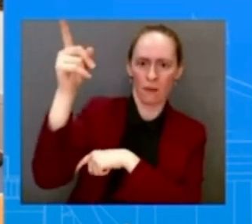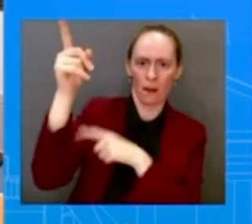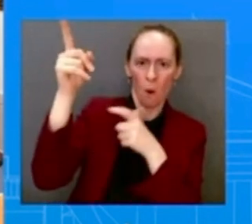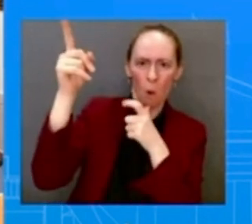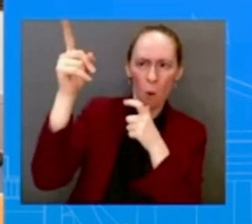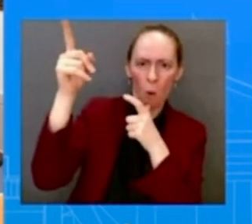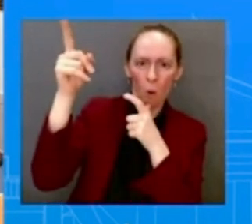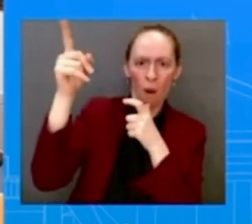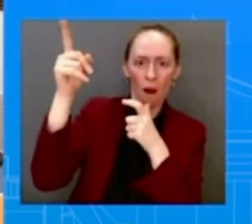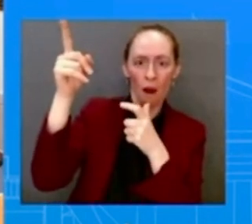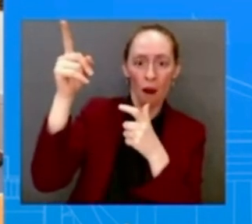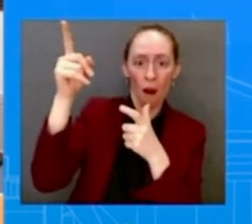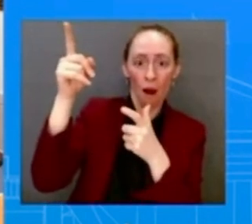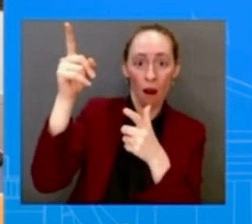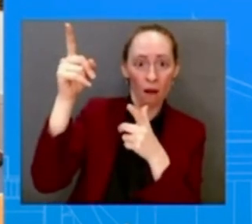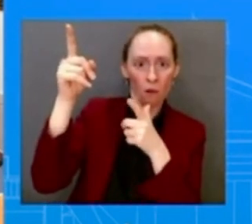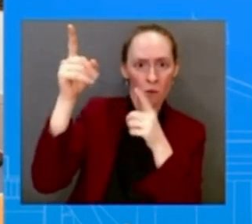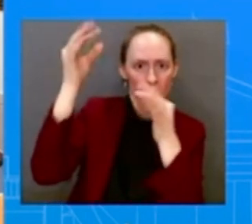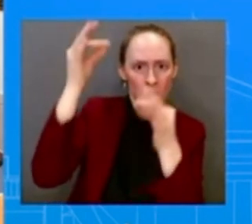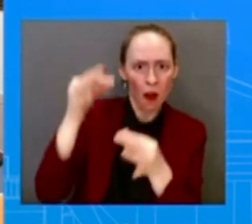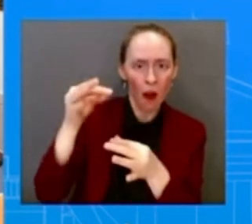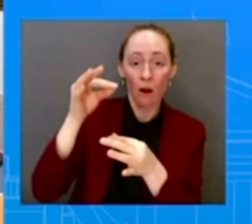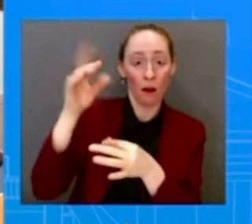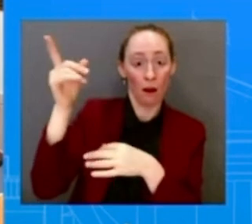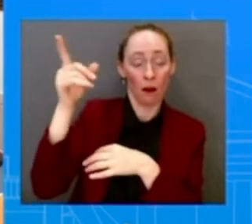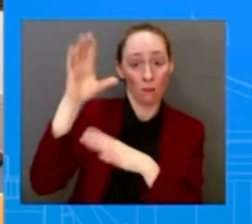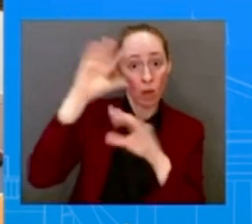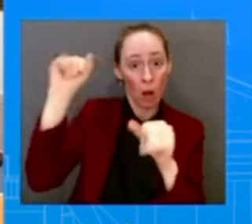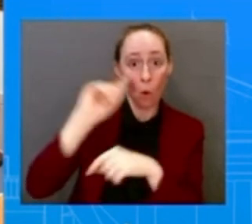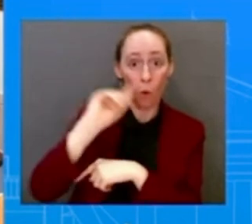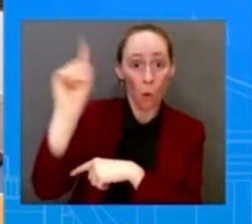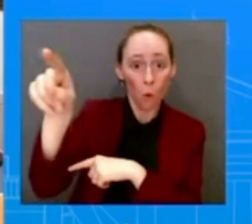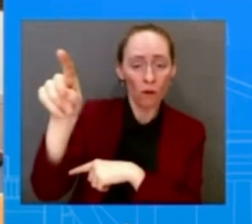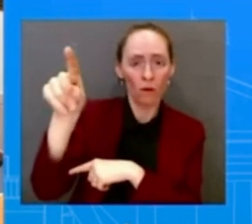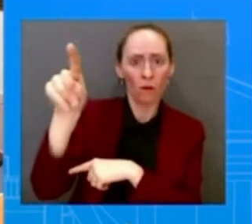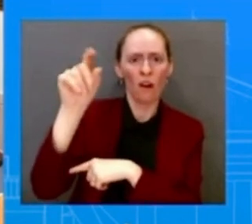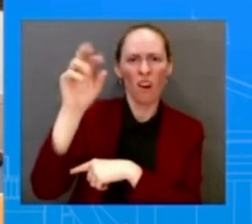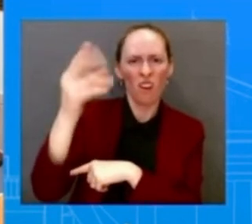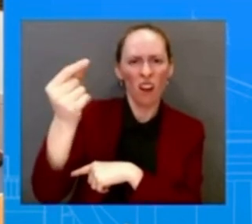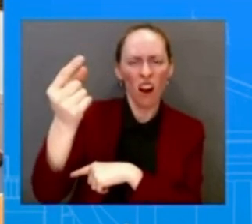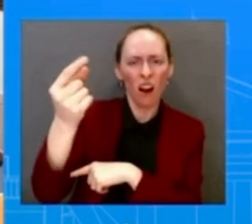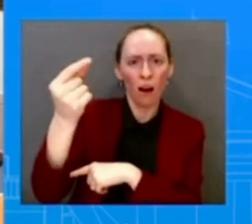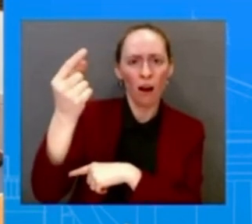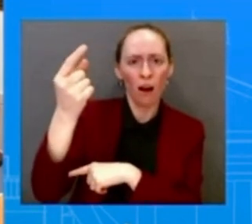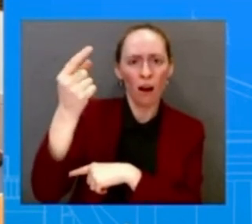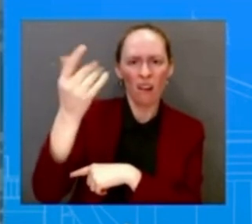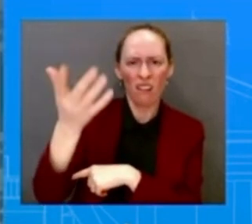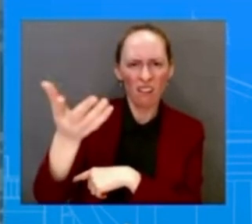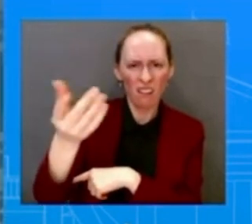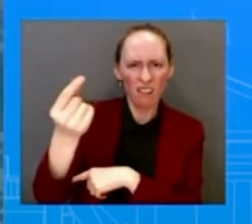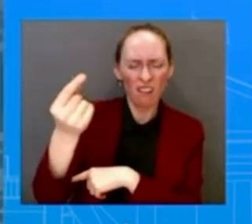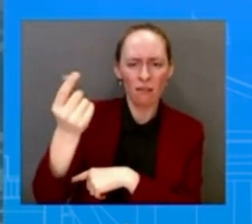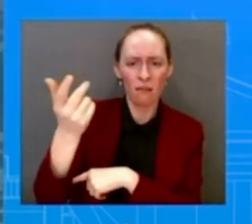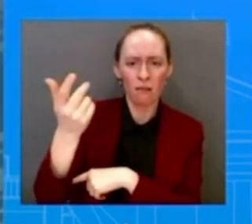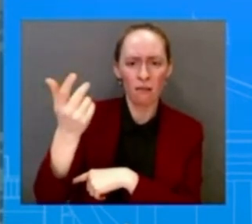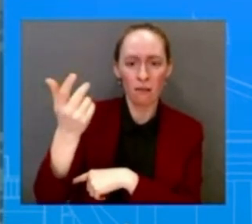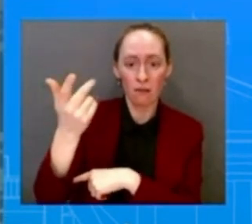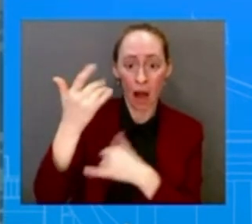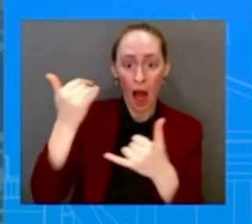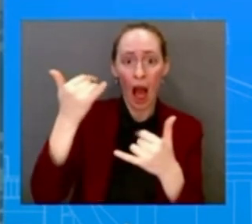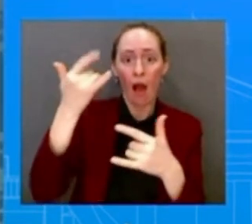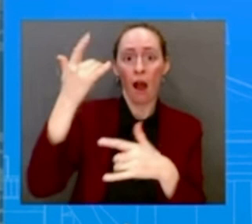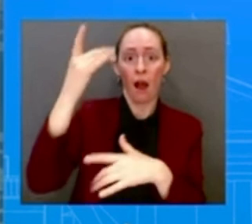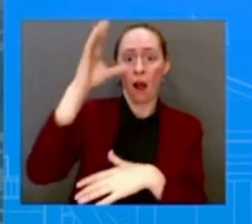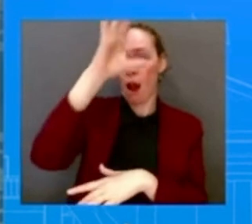this? And is wreckage being recovered? Well, there's Kate. So I'm going to try. Okay. Remind me if I forget something.